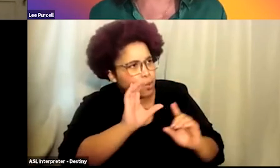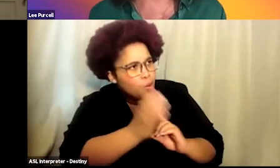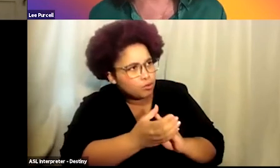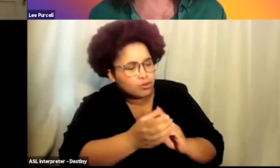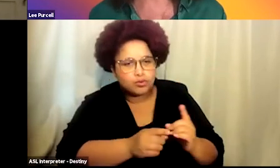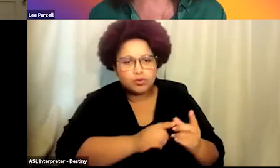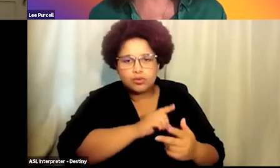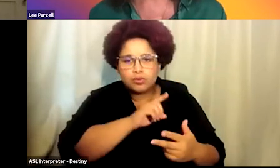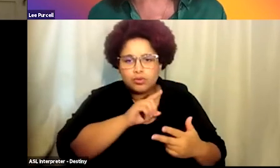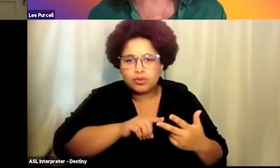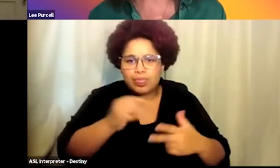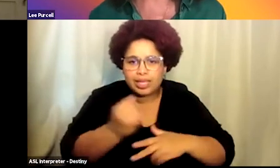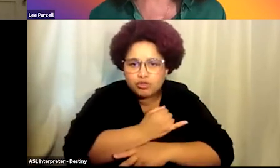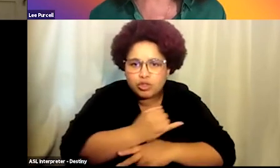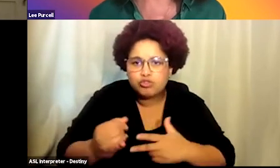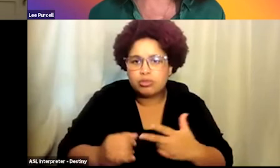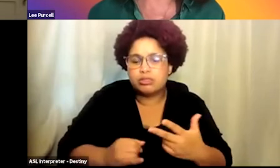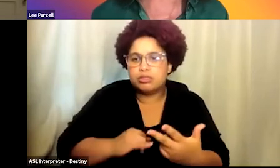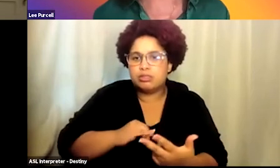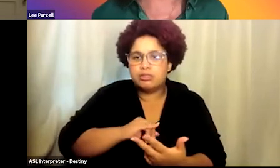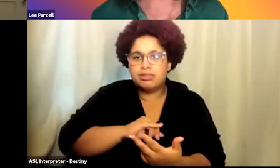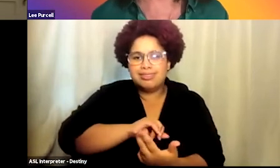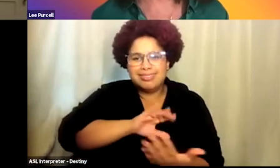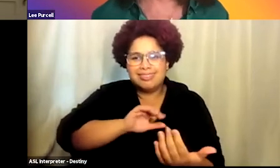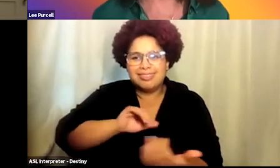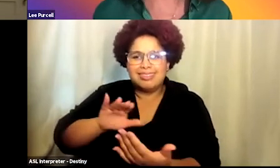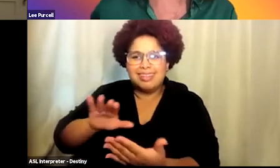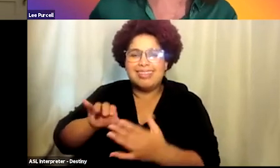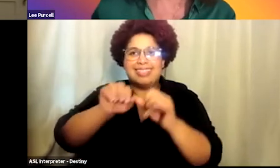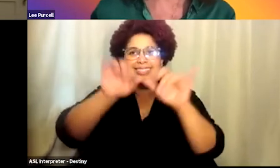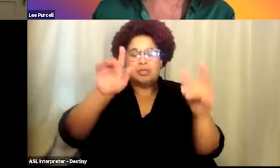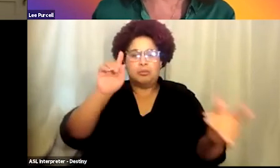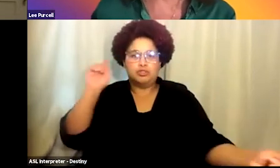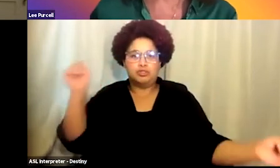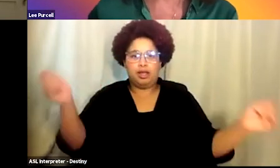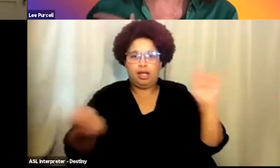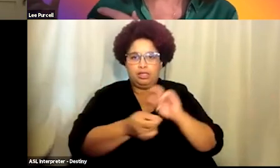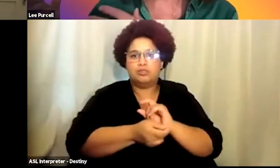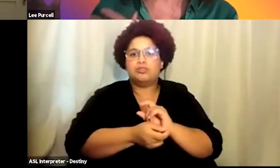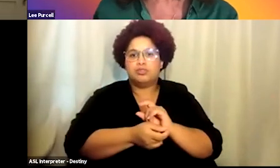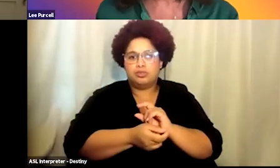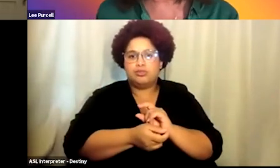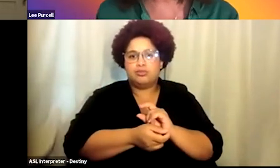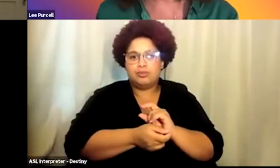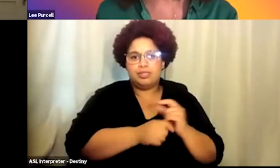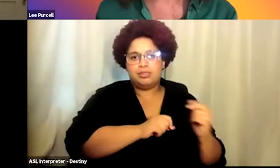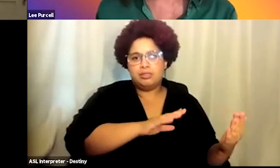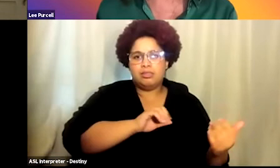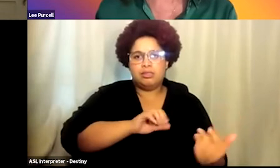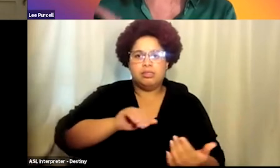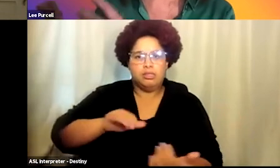approach our own industry, and try to create systemic change that way. Because if people see older